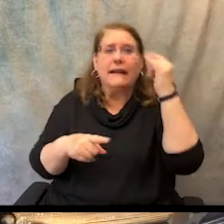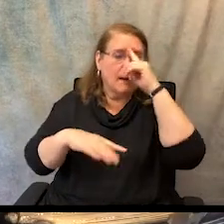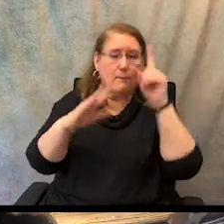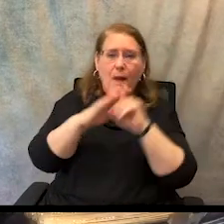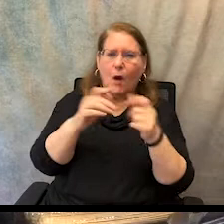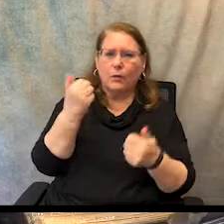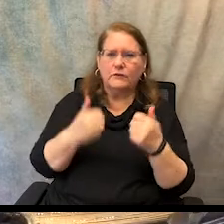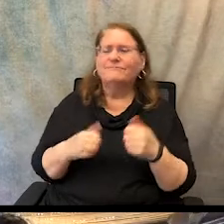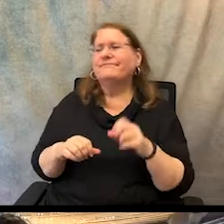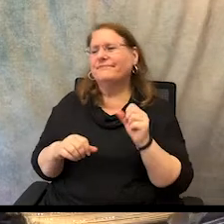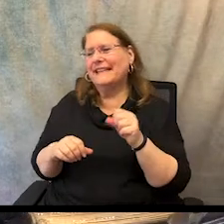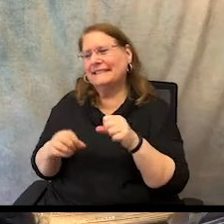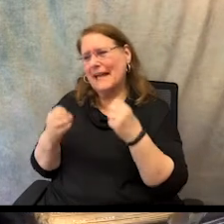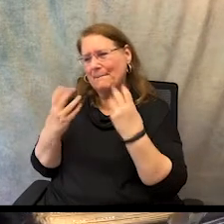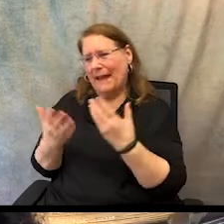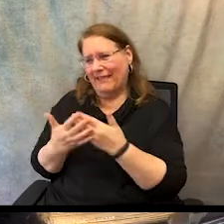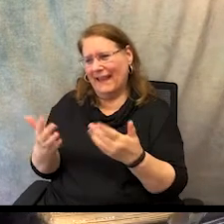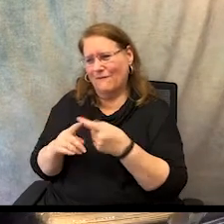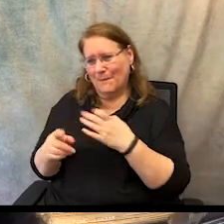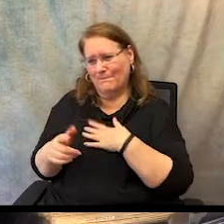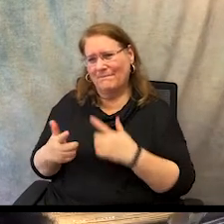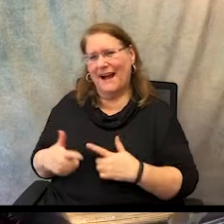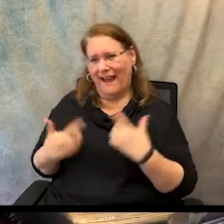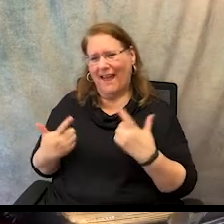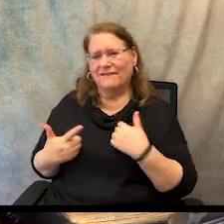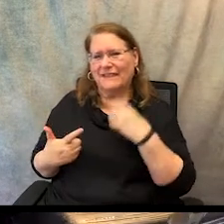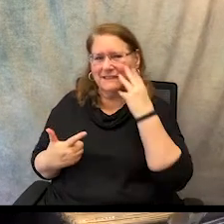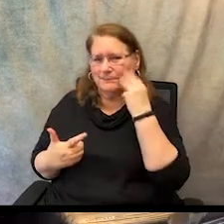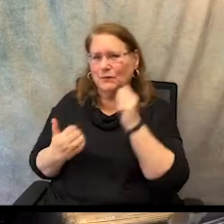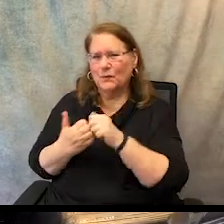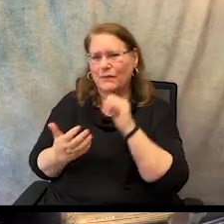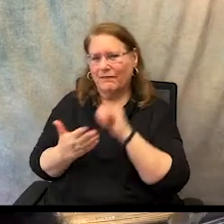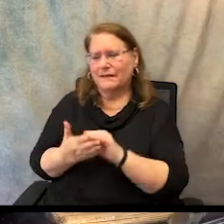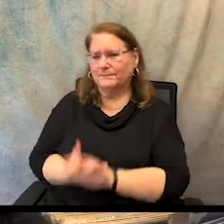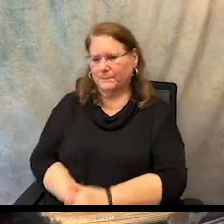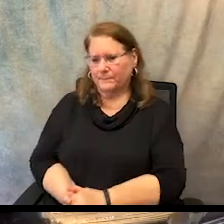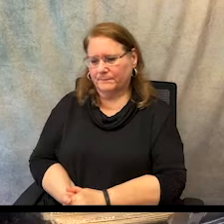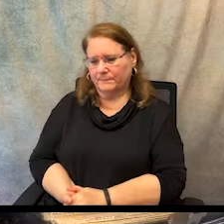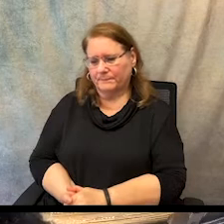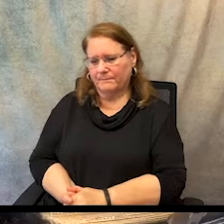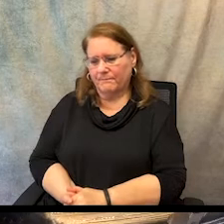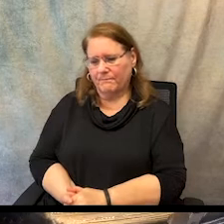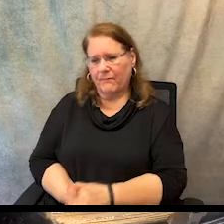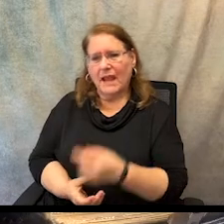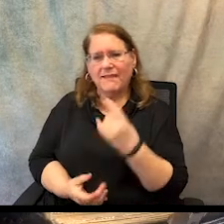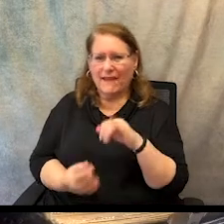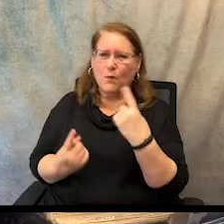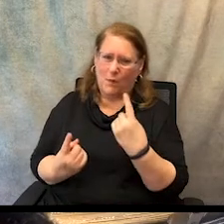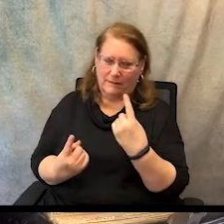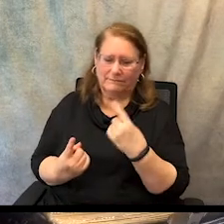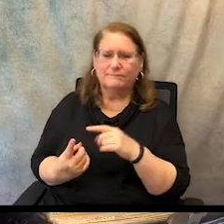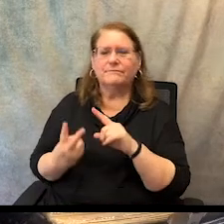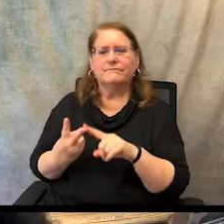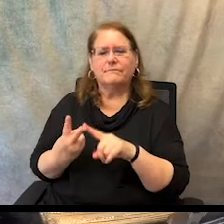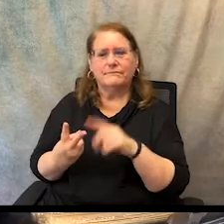Yes, as I told you, many things are from my life, which I lived them, really, which I had experience with them as a human being. This is one thing. The